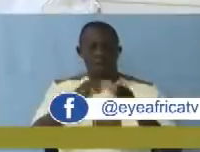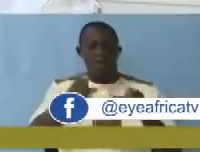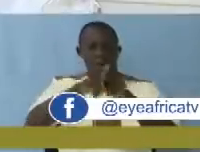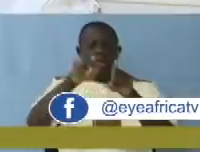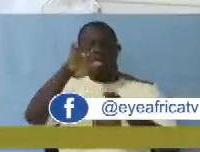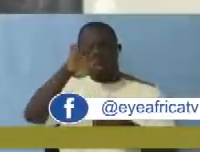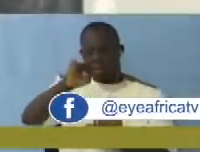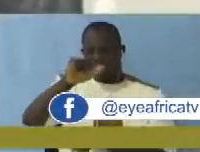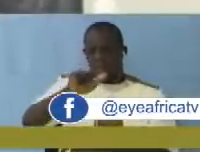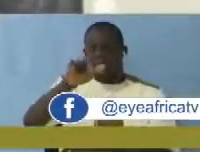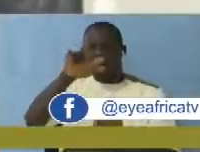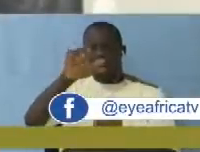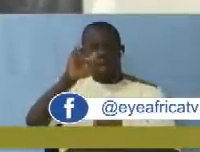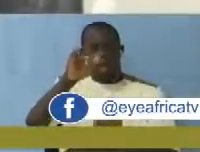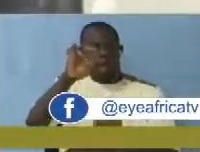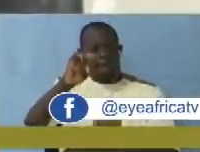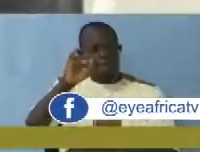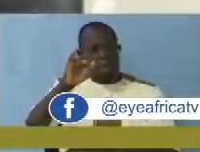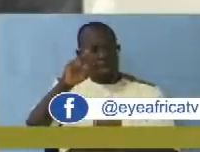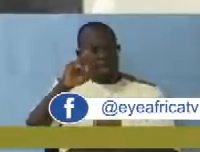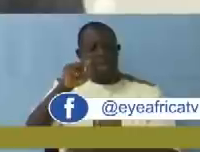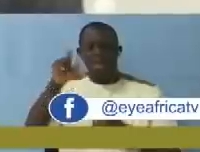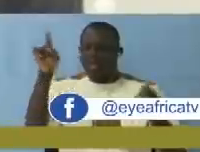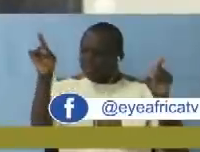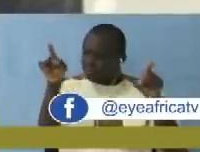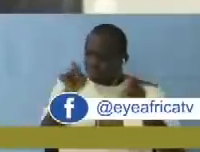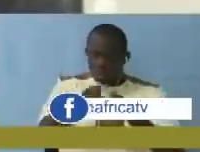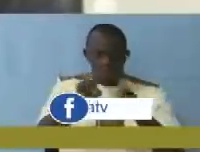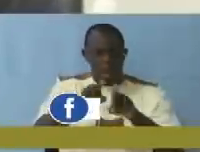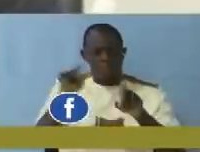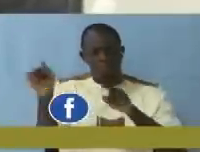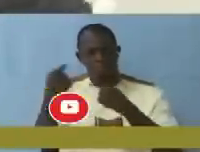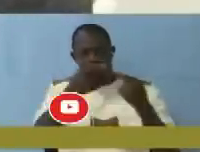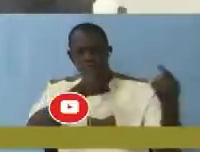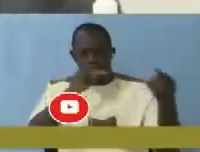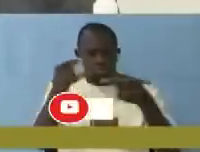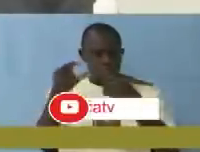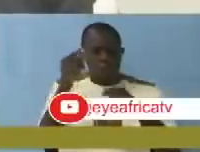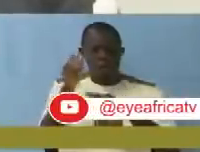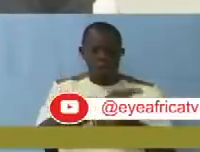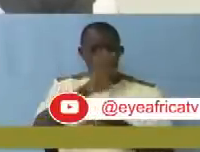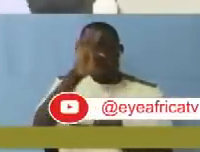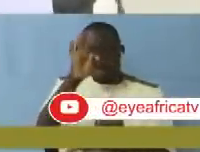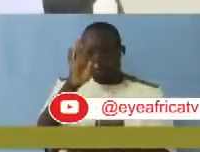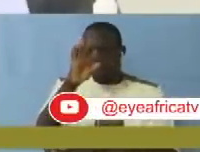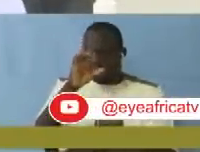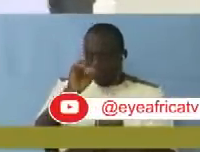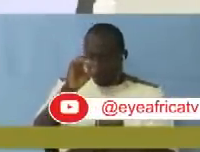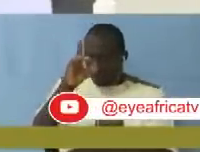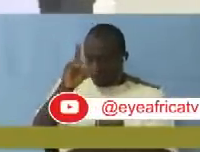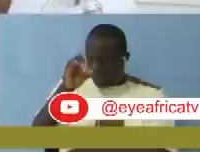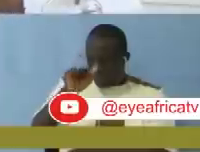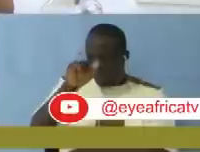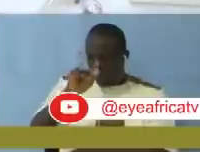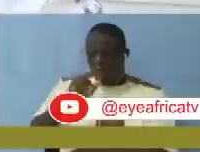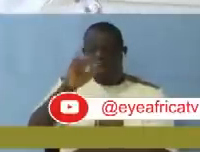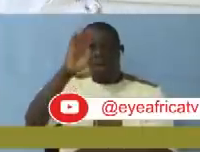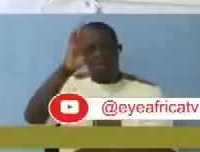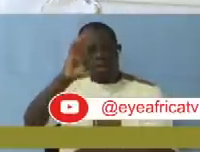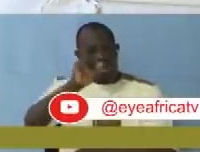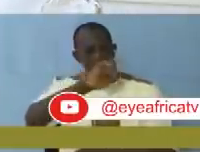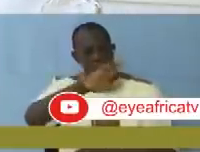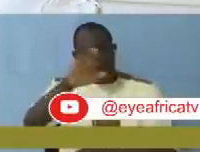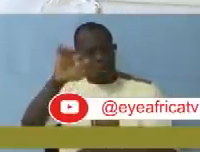same argument Fodebari made. Precisely the same argument. We have not the same, we have different categories.